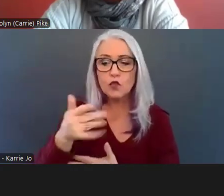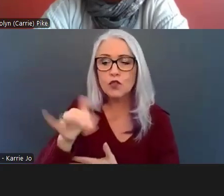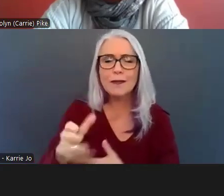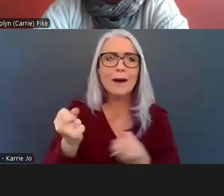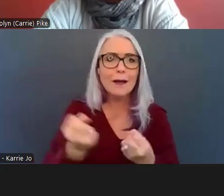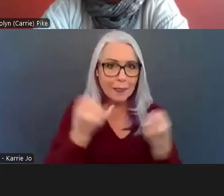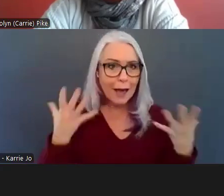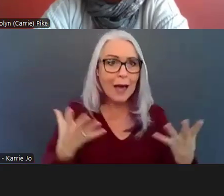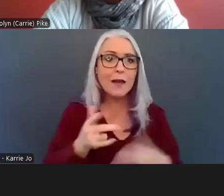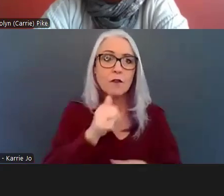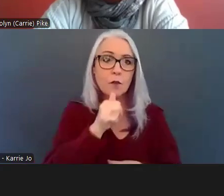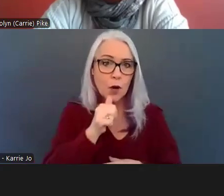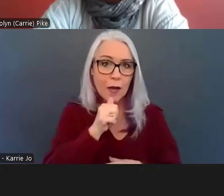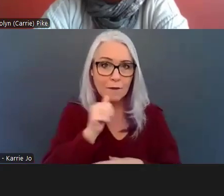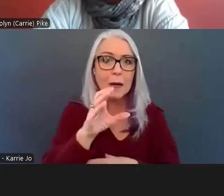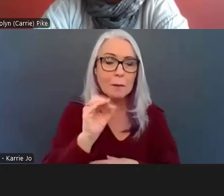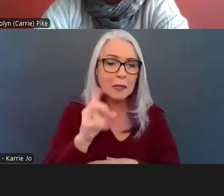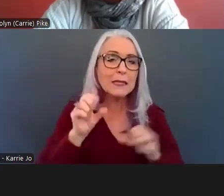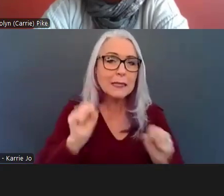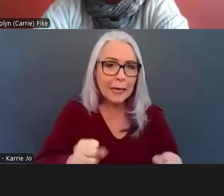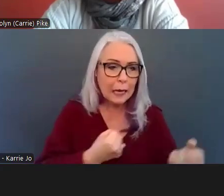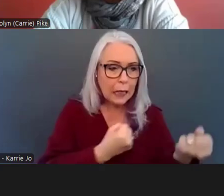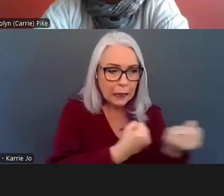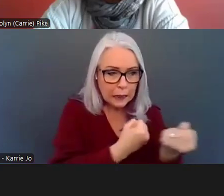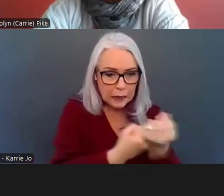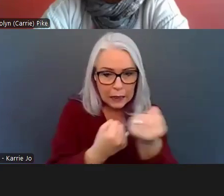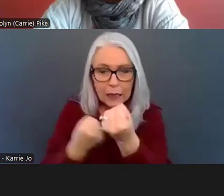can provide too, mixing and matching of